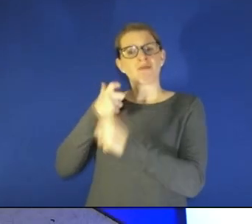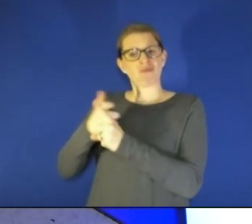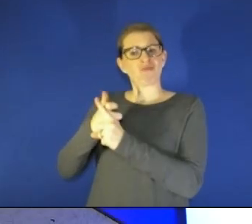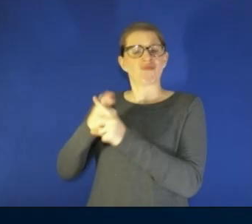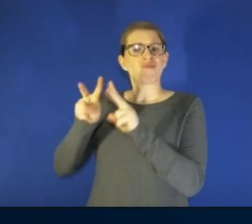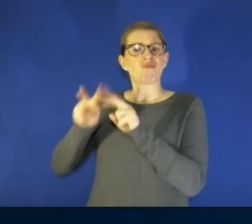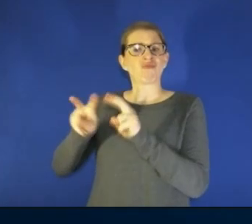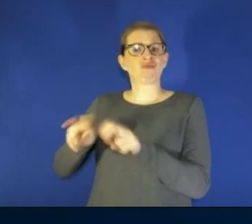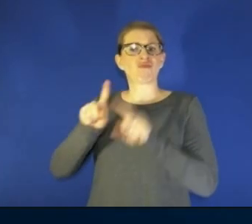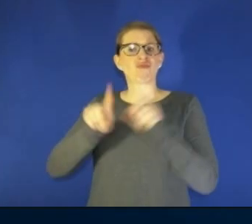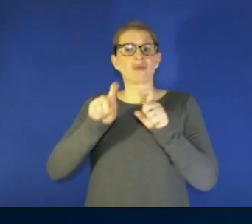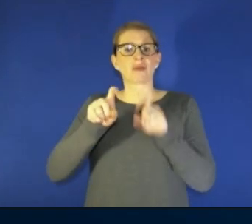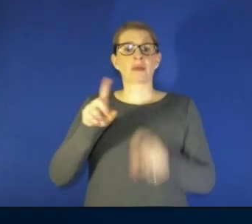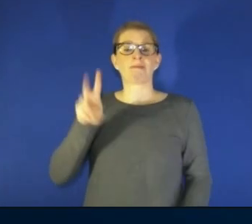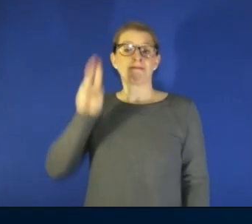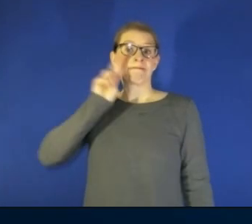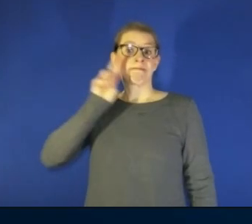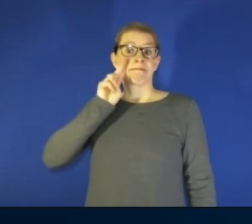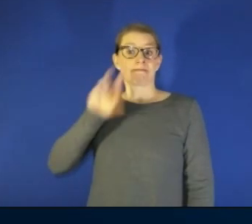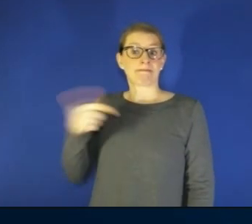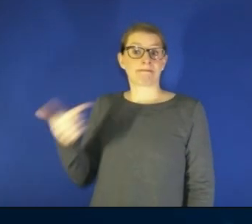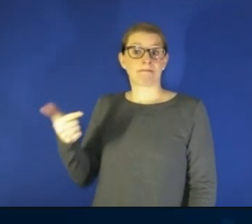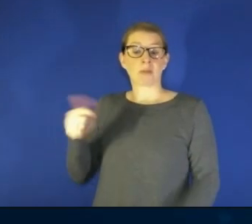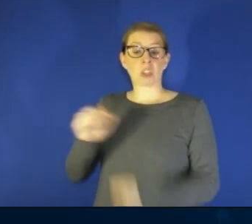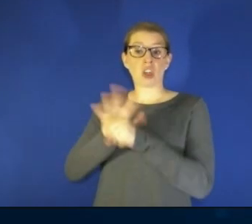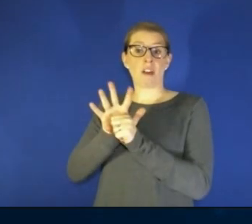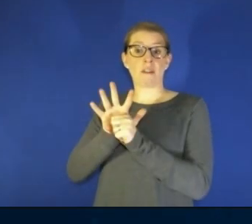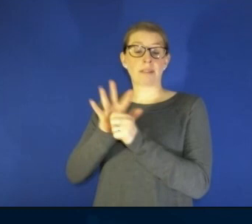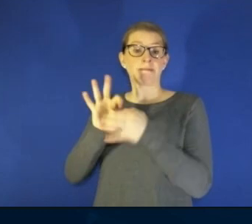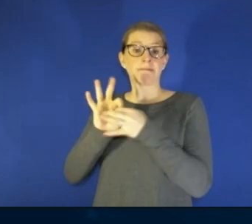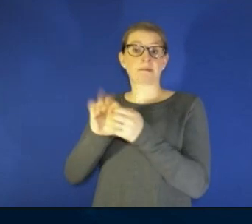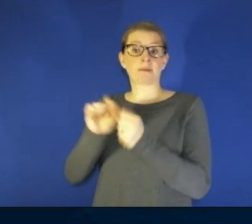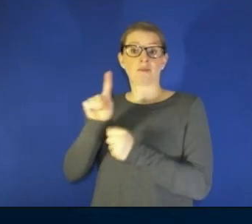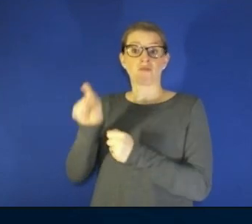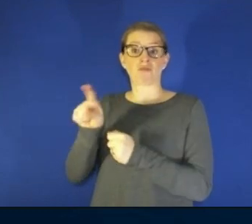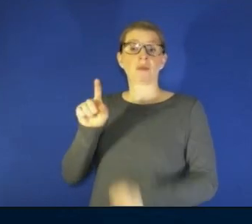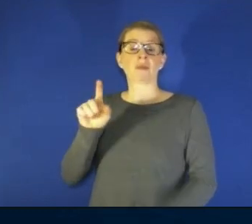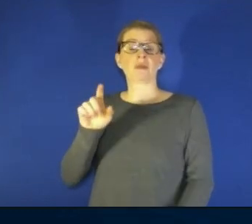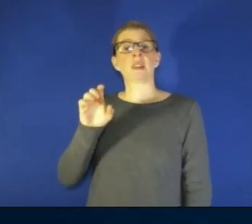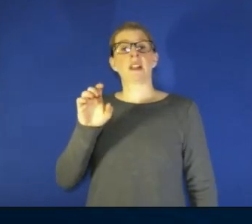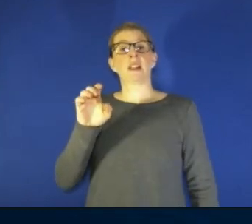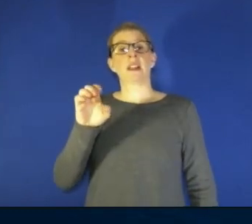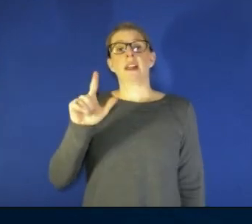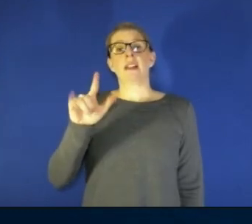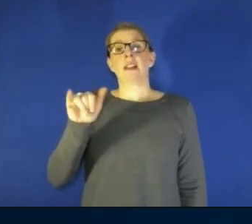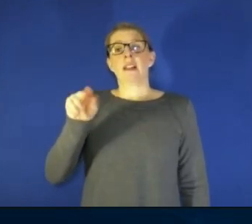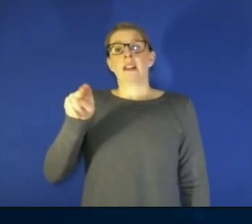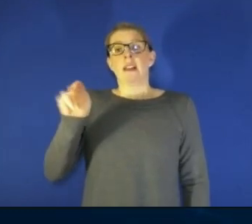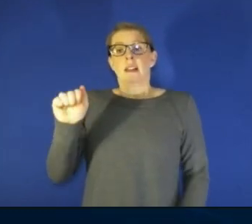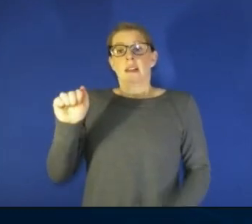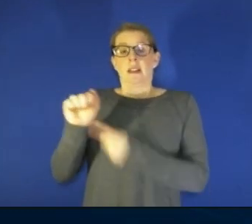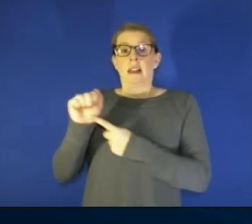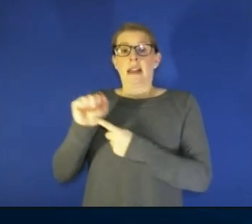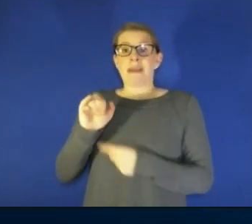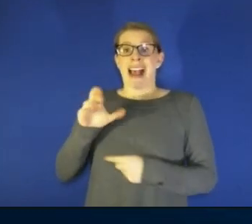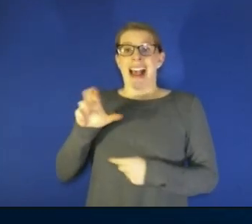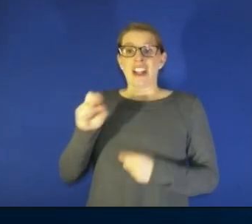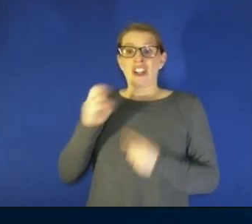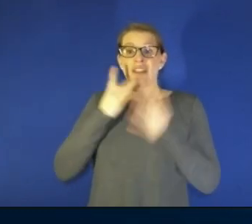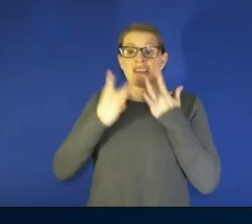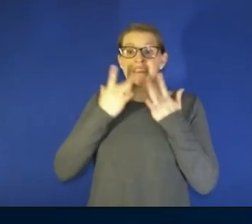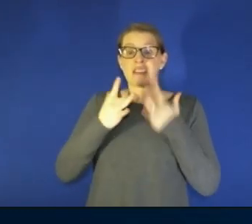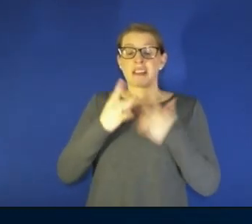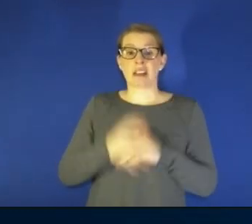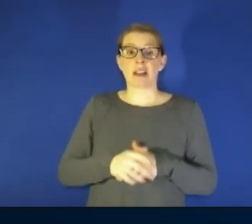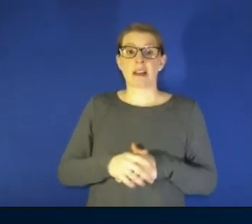do have a couple of COVID questions for you. Elena wants to know, I recently found out I'm significantly iron deficient. Because of that,